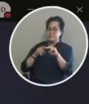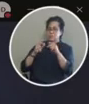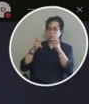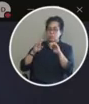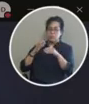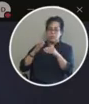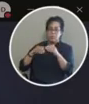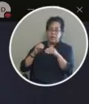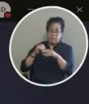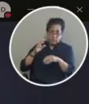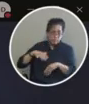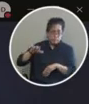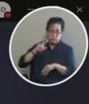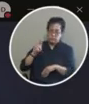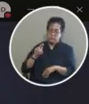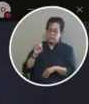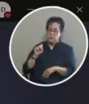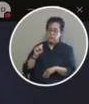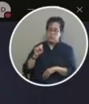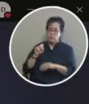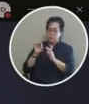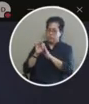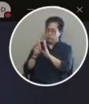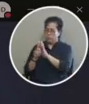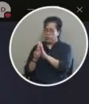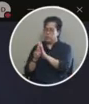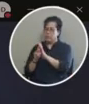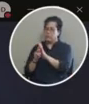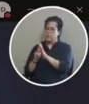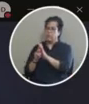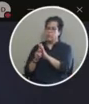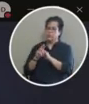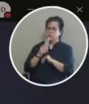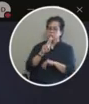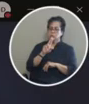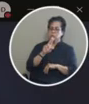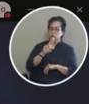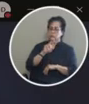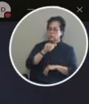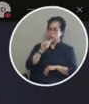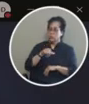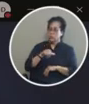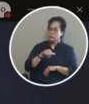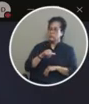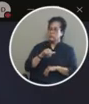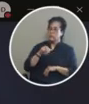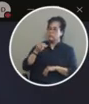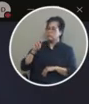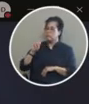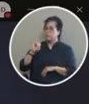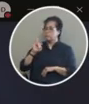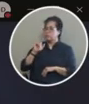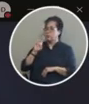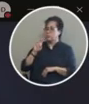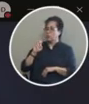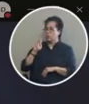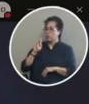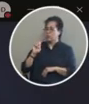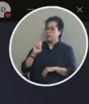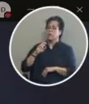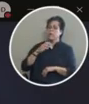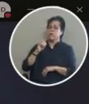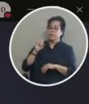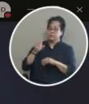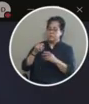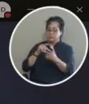in America. Dickens Arena in Fort Worth, Irwin Center at UT Austin, and Fitzgerald Forum in Milwaukee. These three